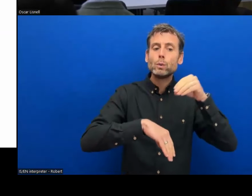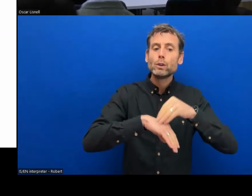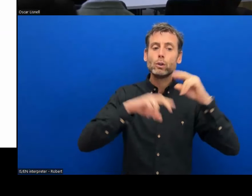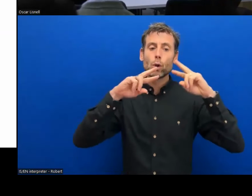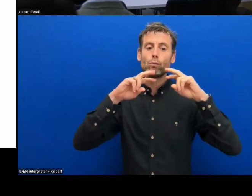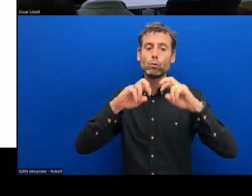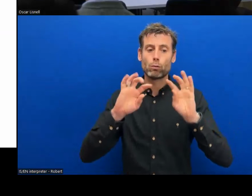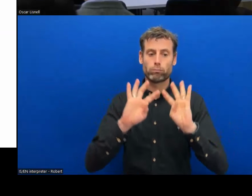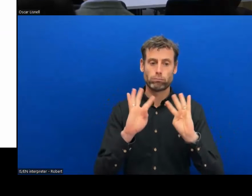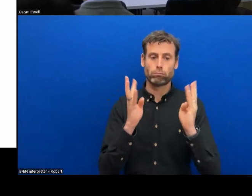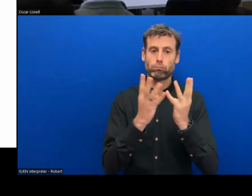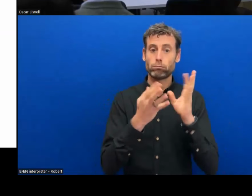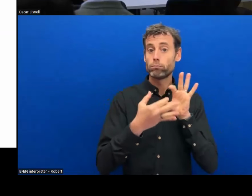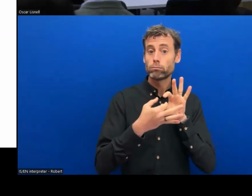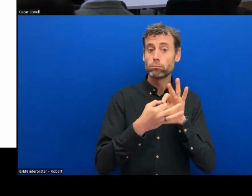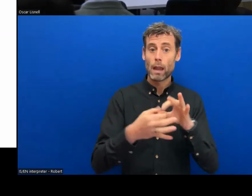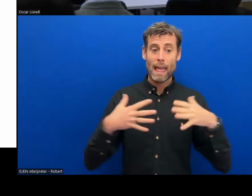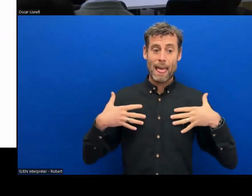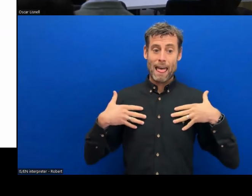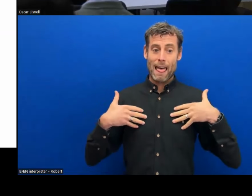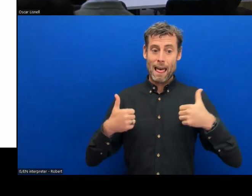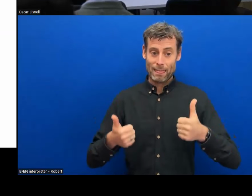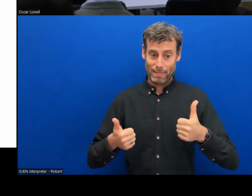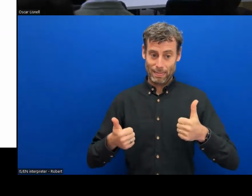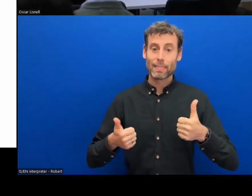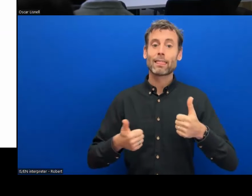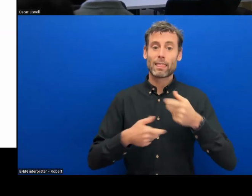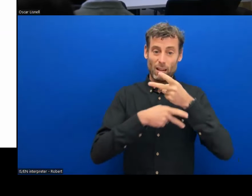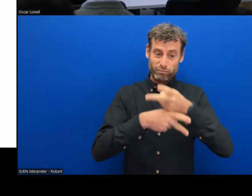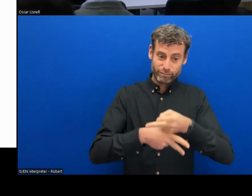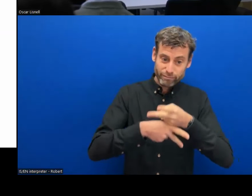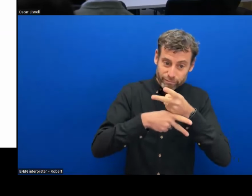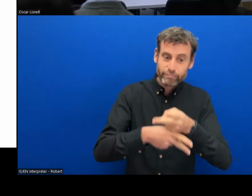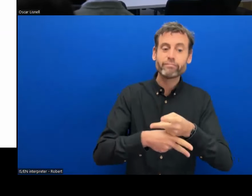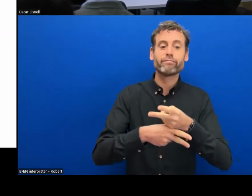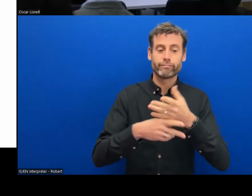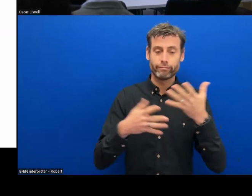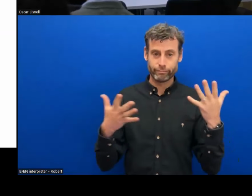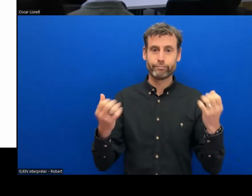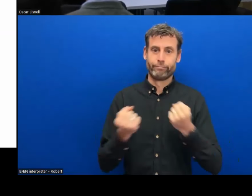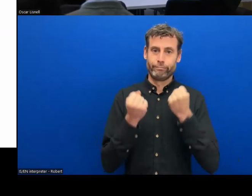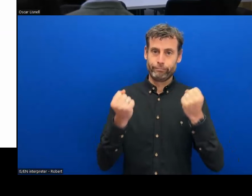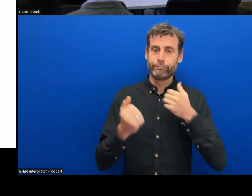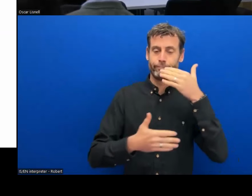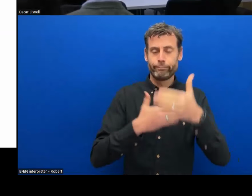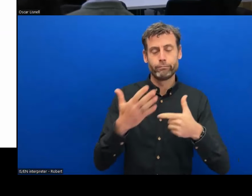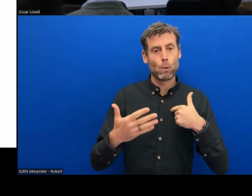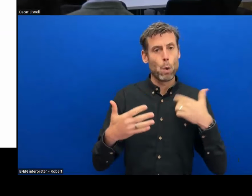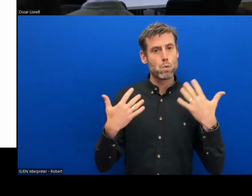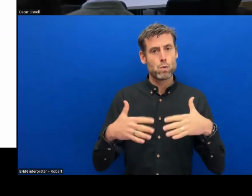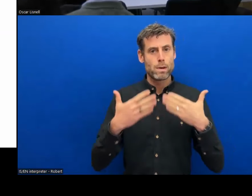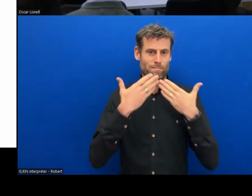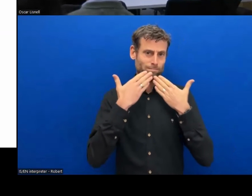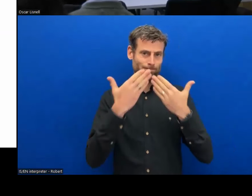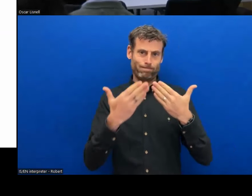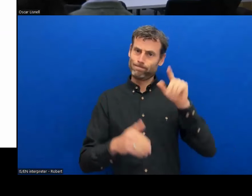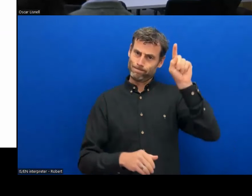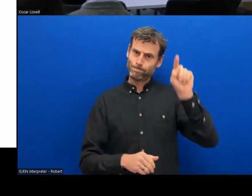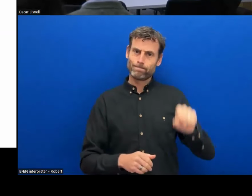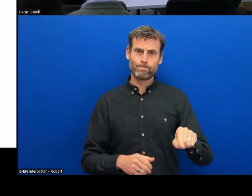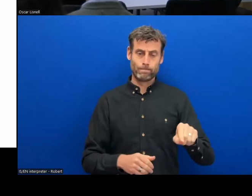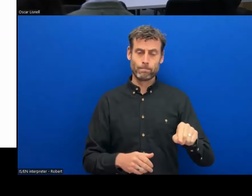Welfare, Forte. So we thank you all, and without all of this help, none of this research that we are doing and